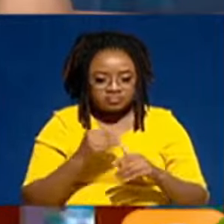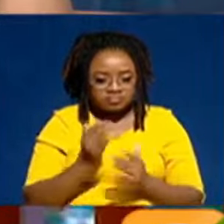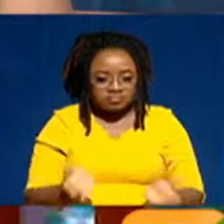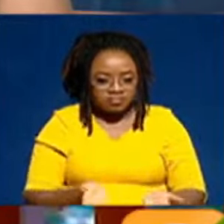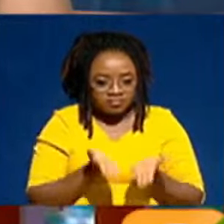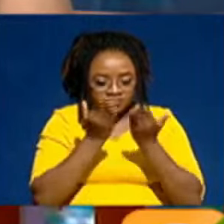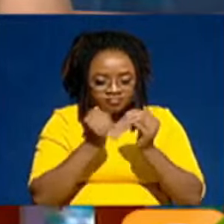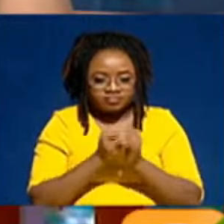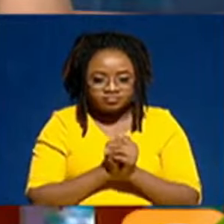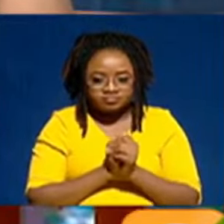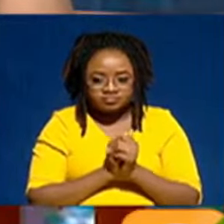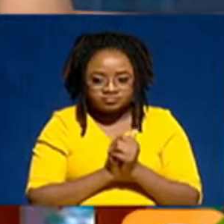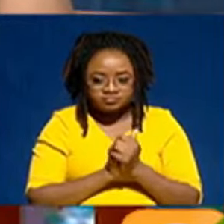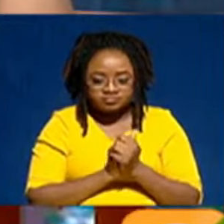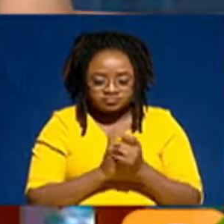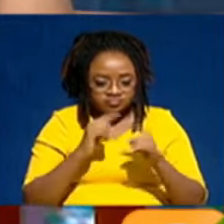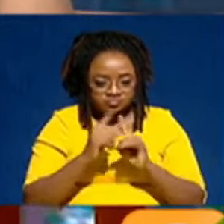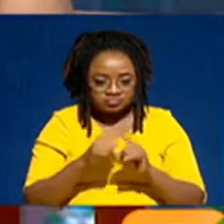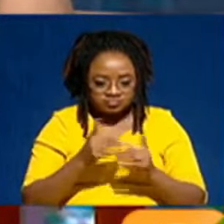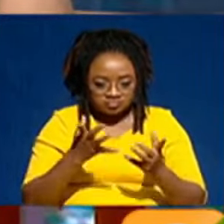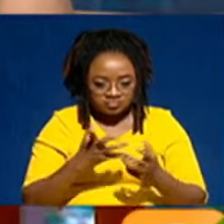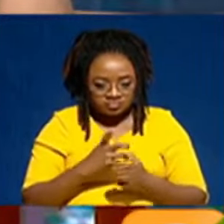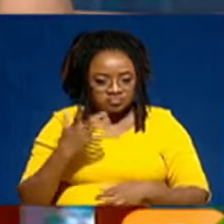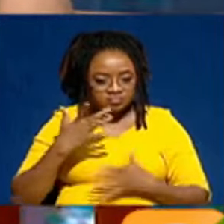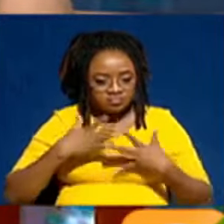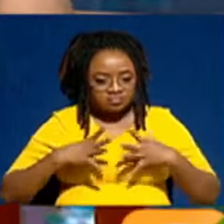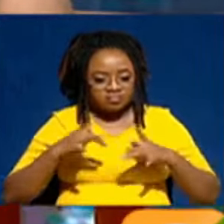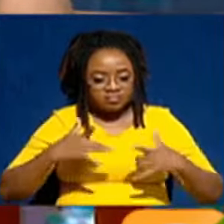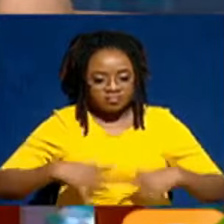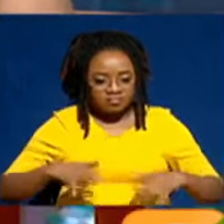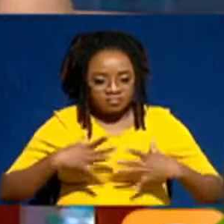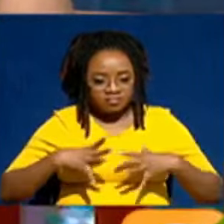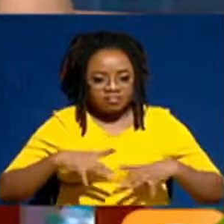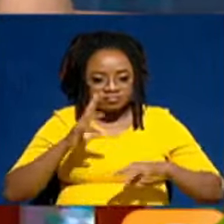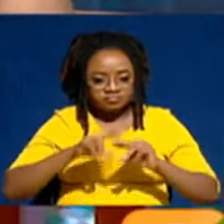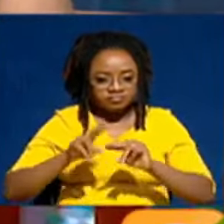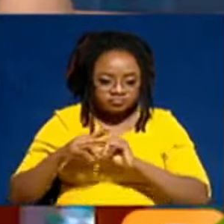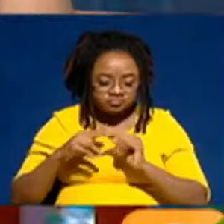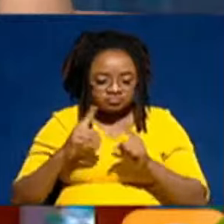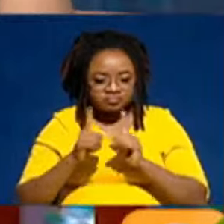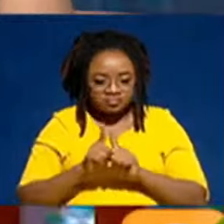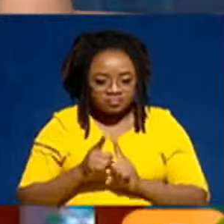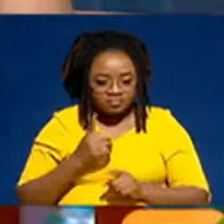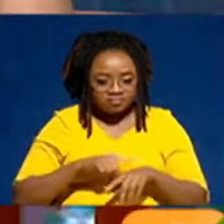city? And in fact, when Madam President was talking, and